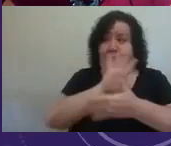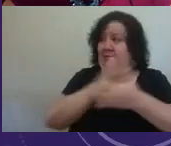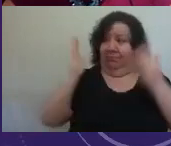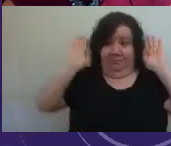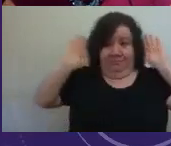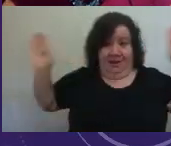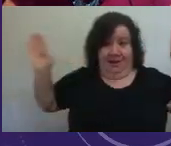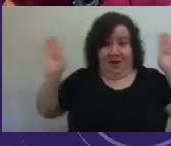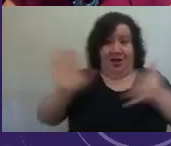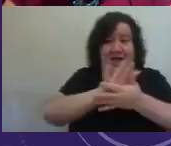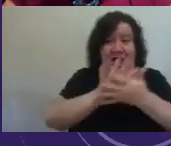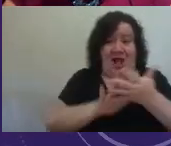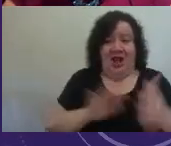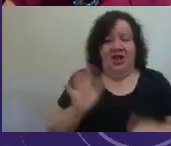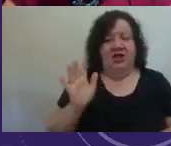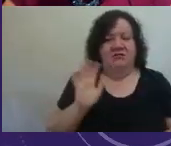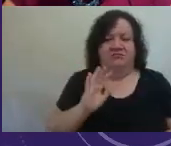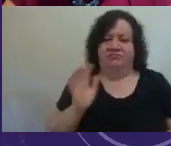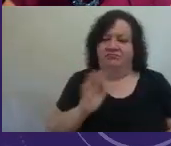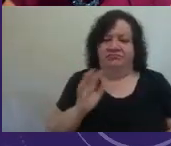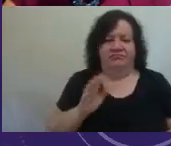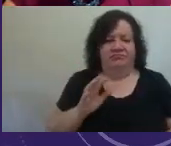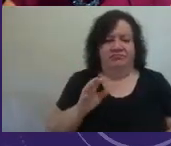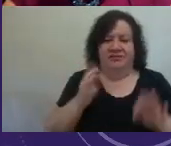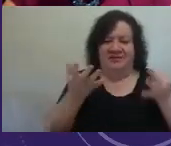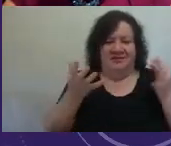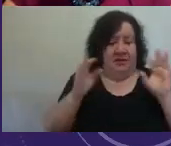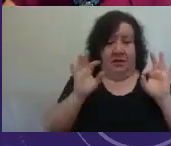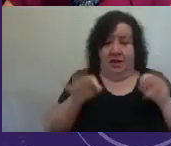image, and that's not readable by a screen reader.